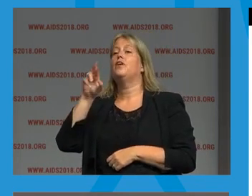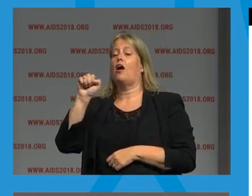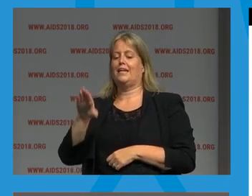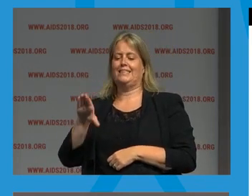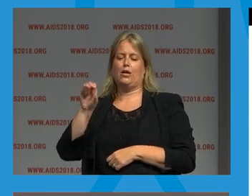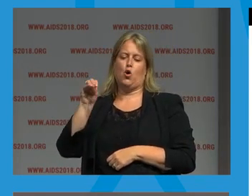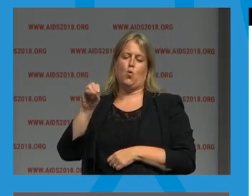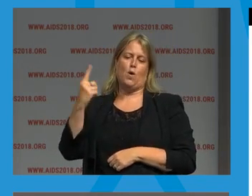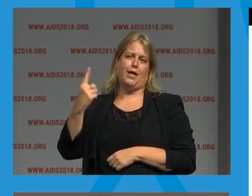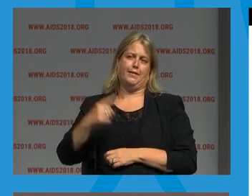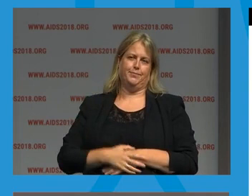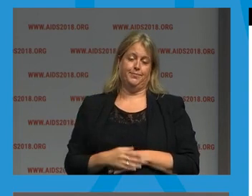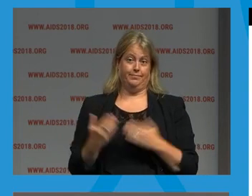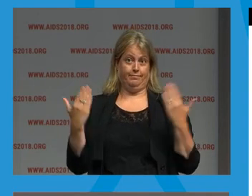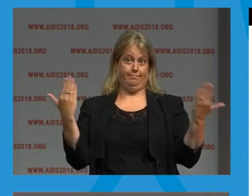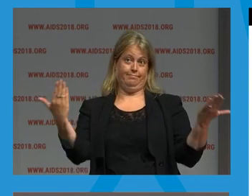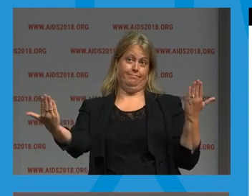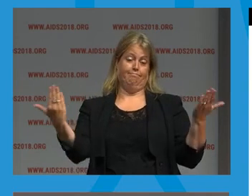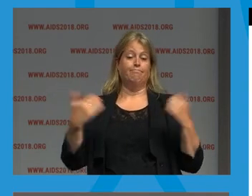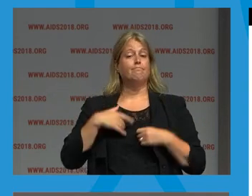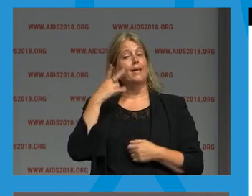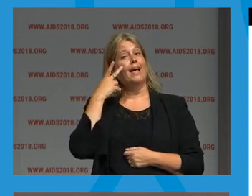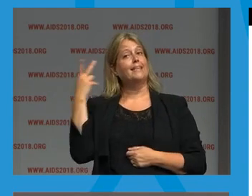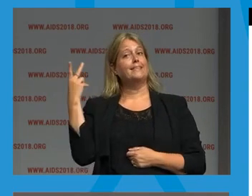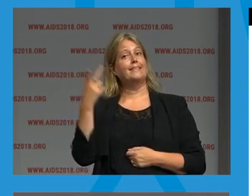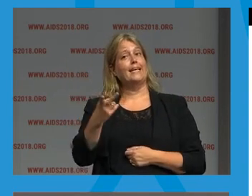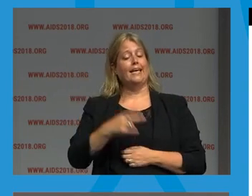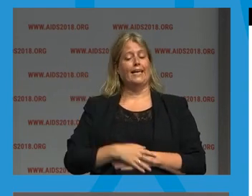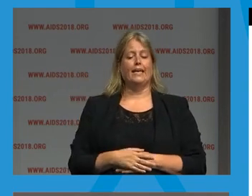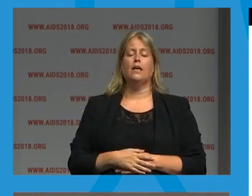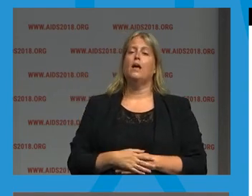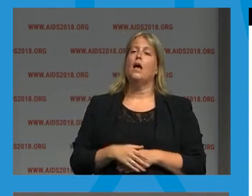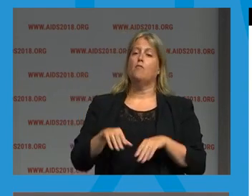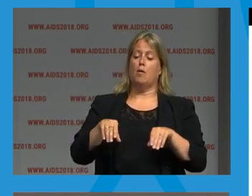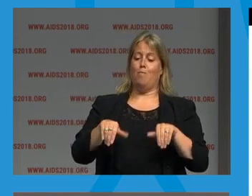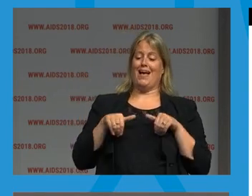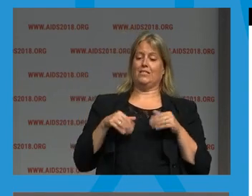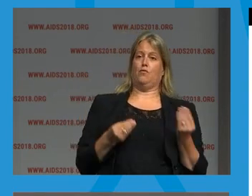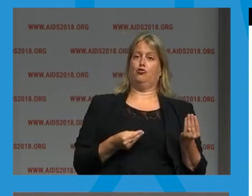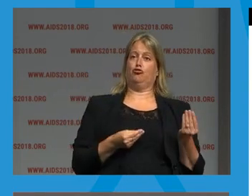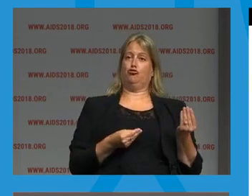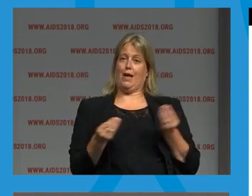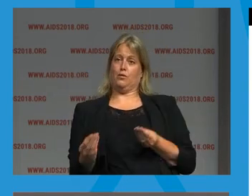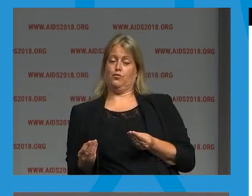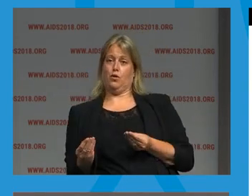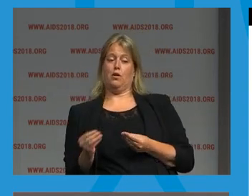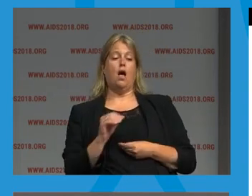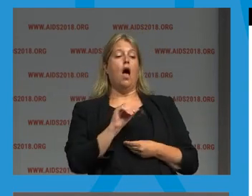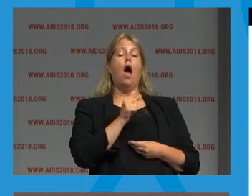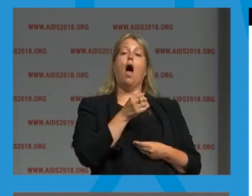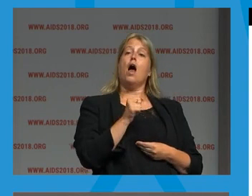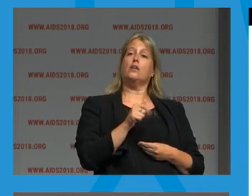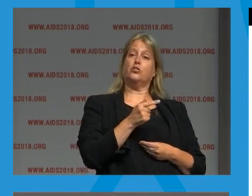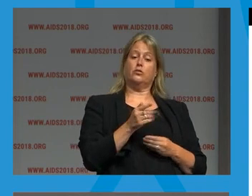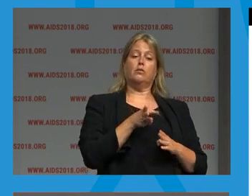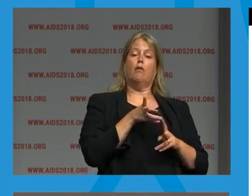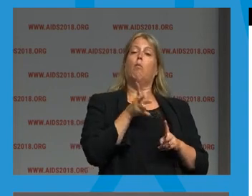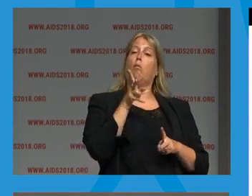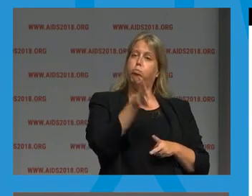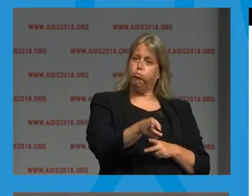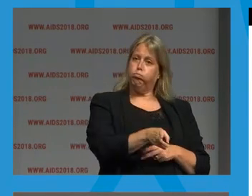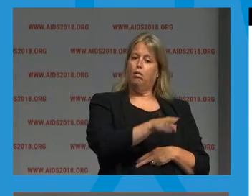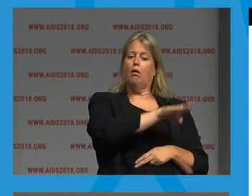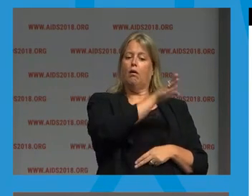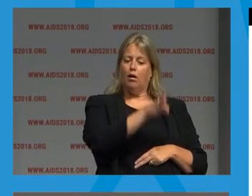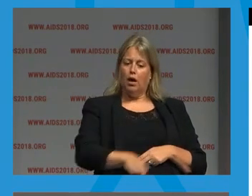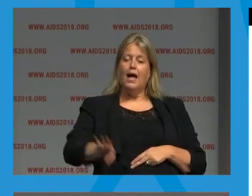VRC01. And as you can see, if we passively transferred in people on ART and then discontinued ART, we looked